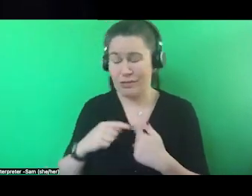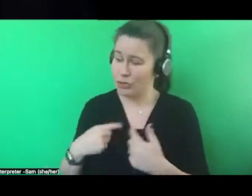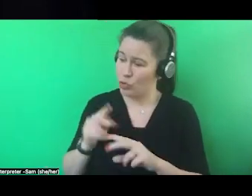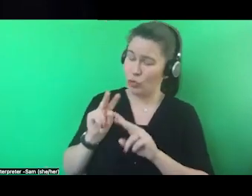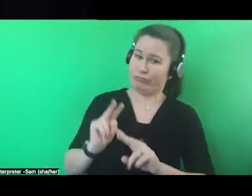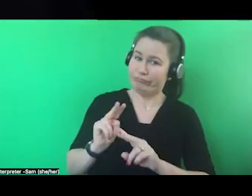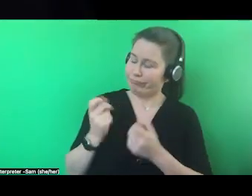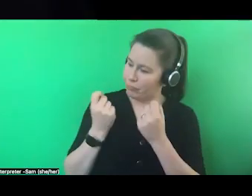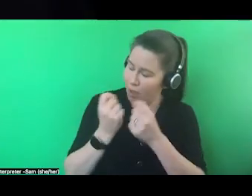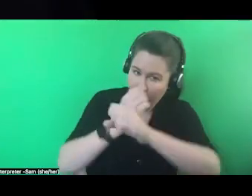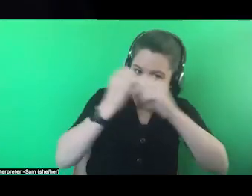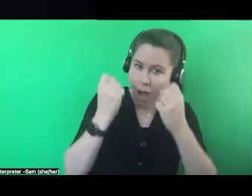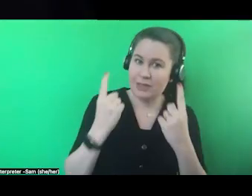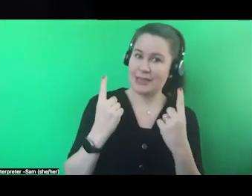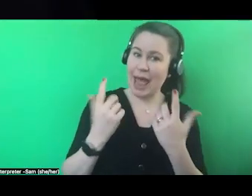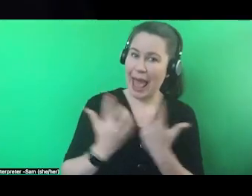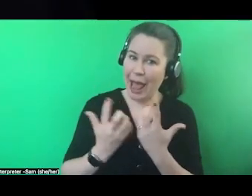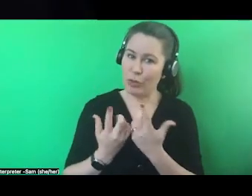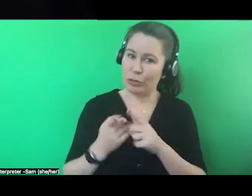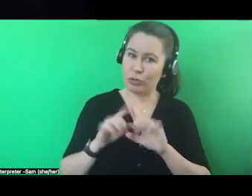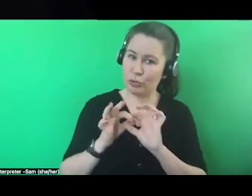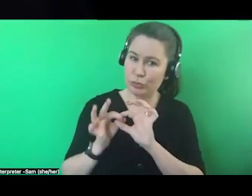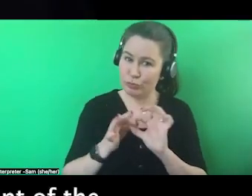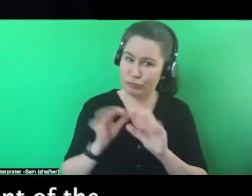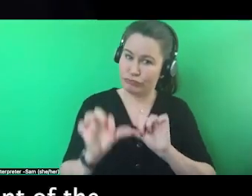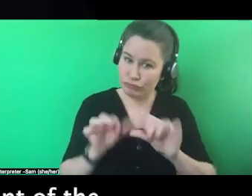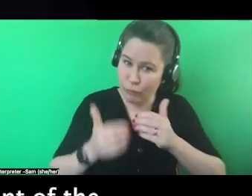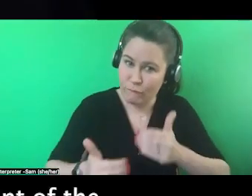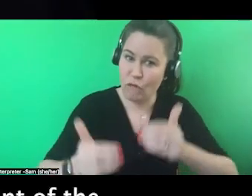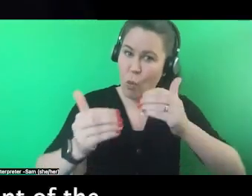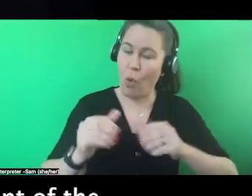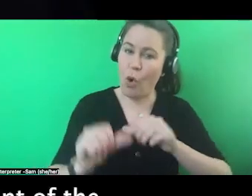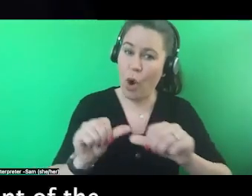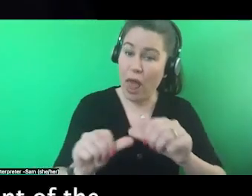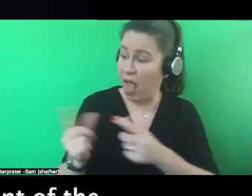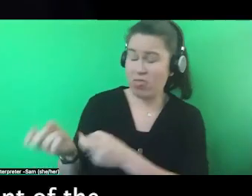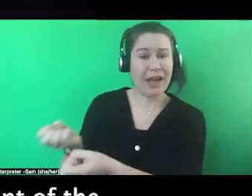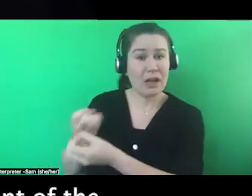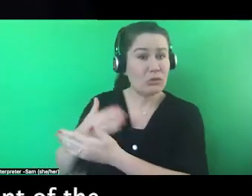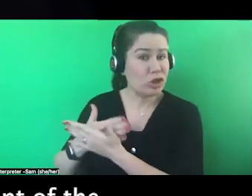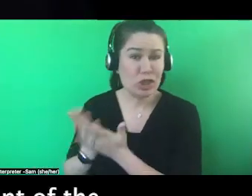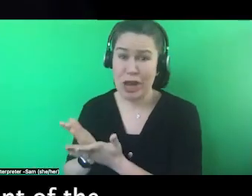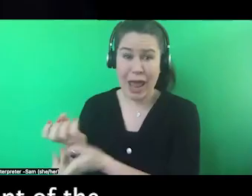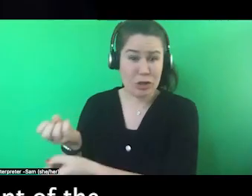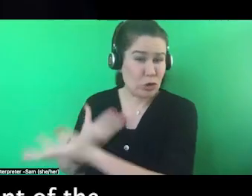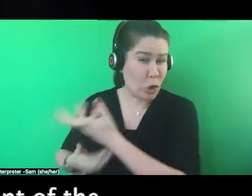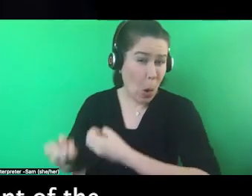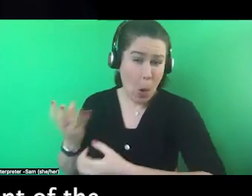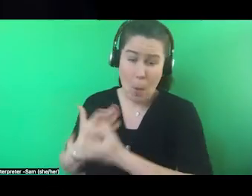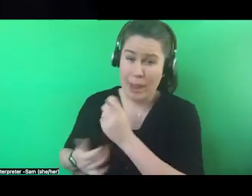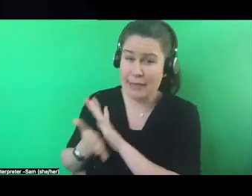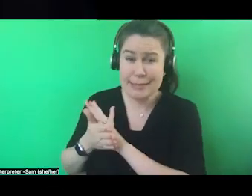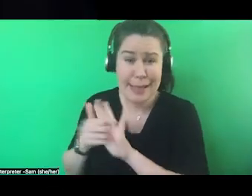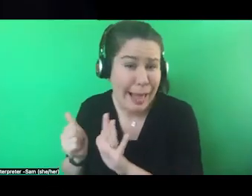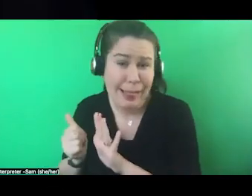move forward with the project. And they shared in a very generous way a number of instruments for the development of the